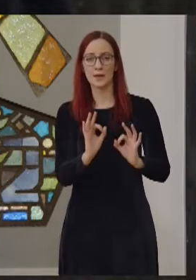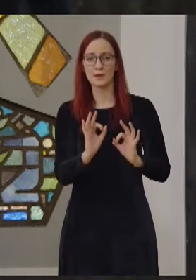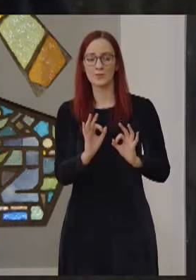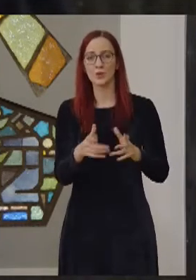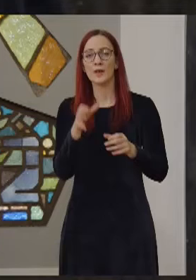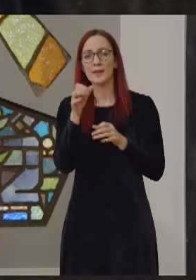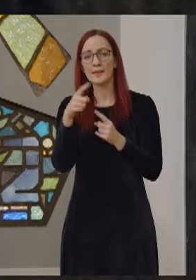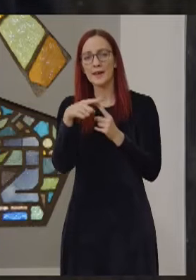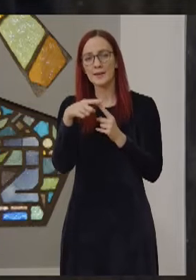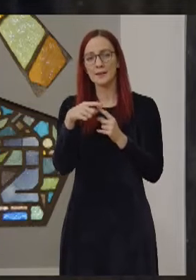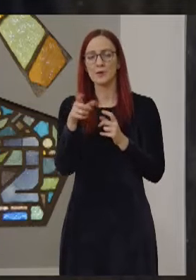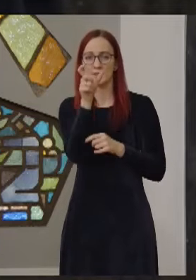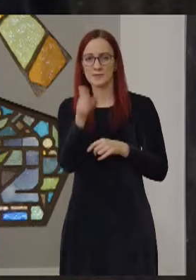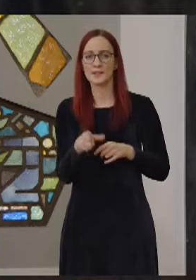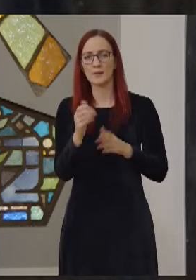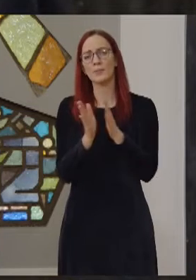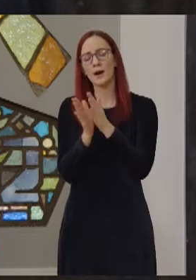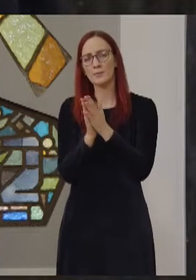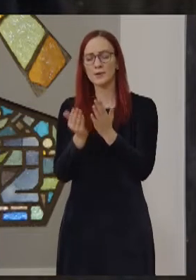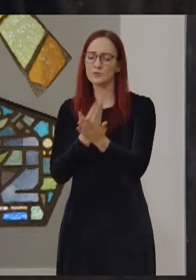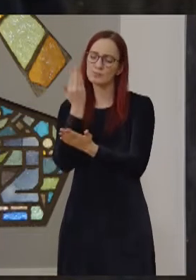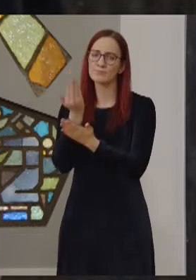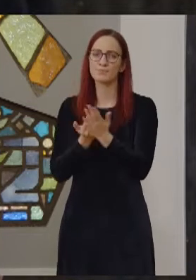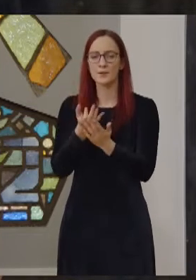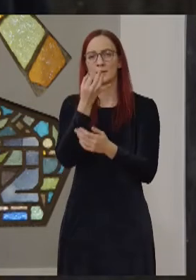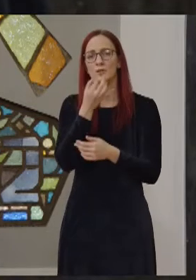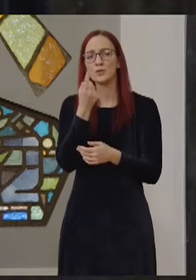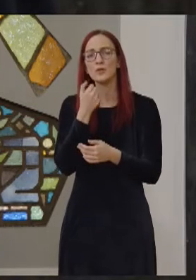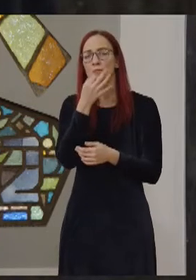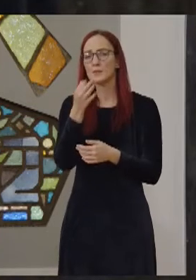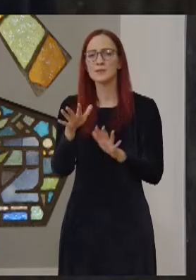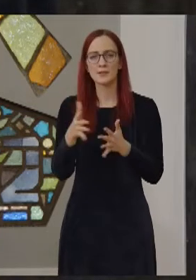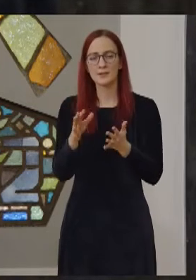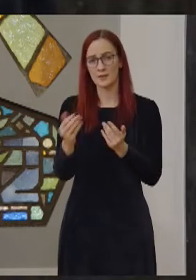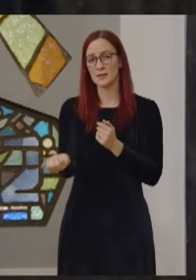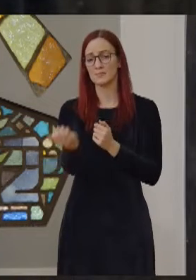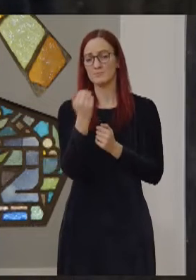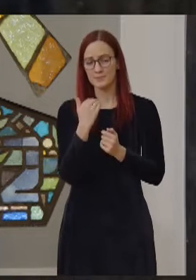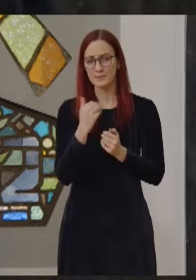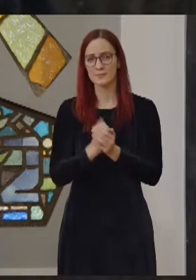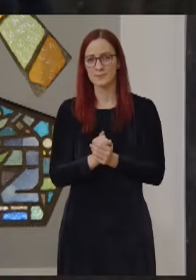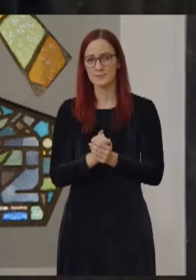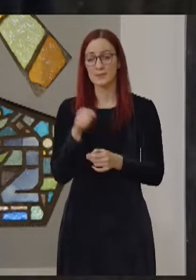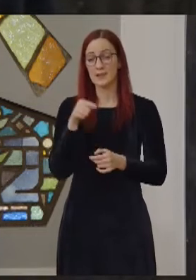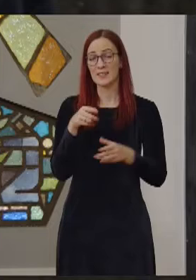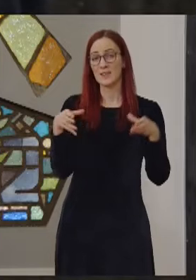Lithuania. When I asked to comment on the Istanbul Convention, Madam Vaige, she said that